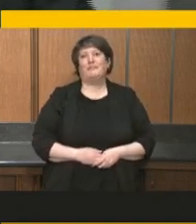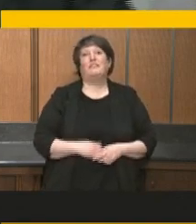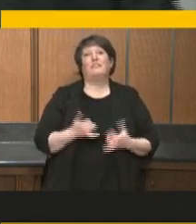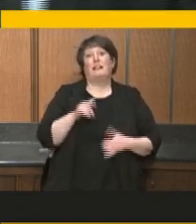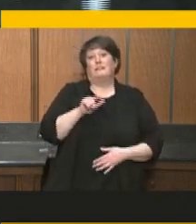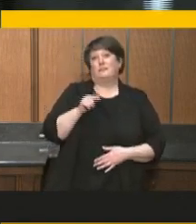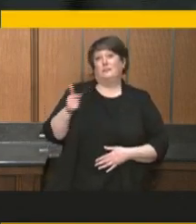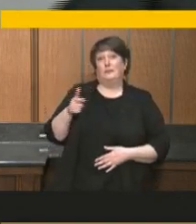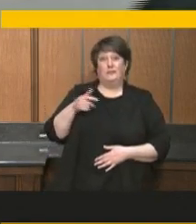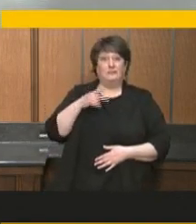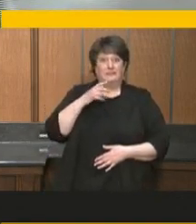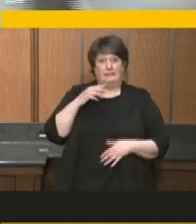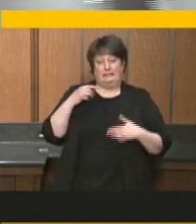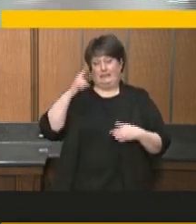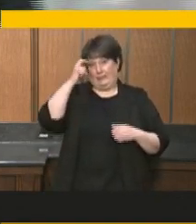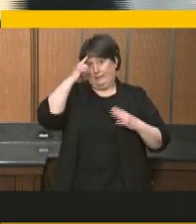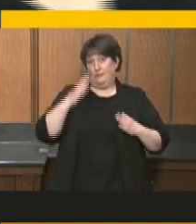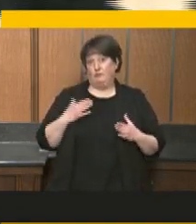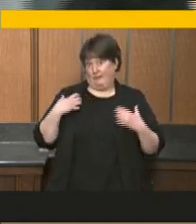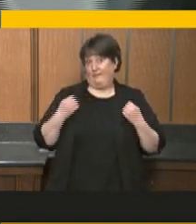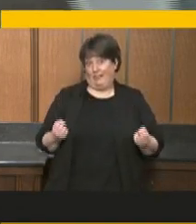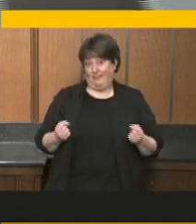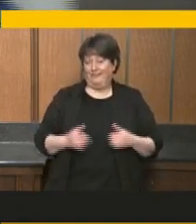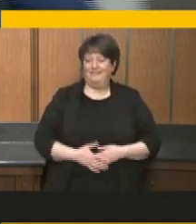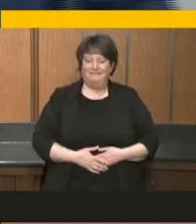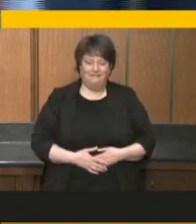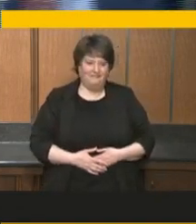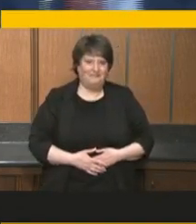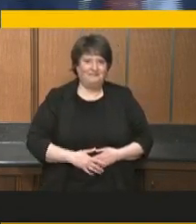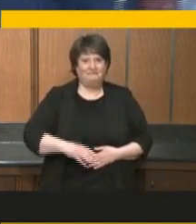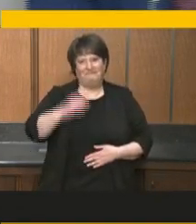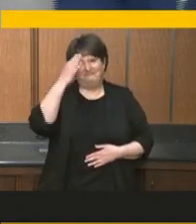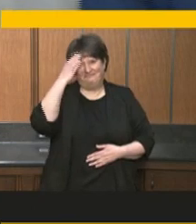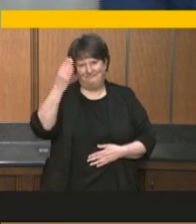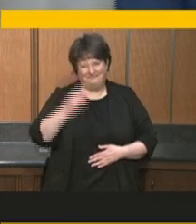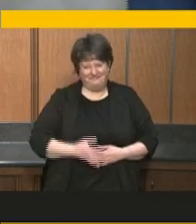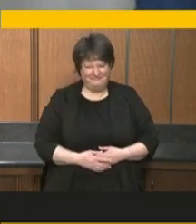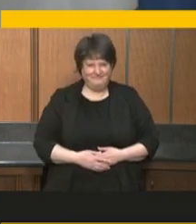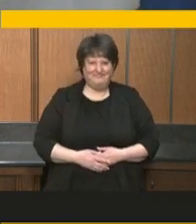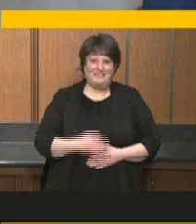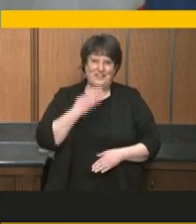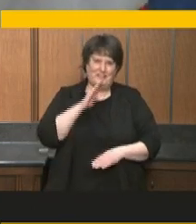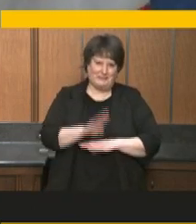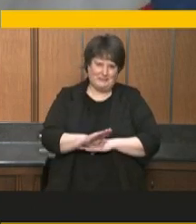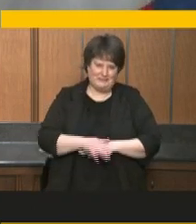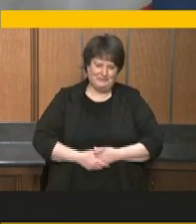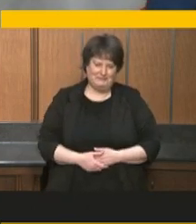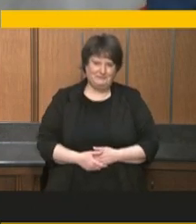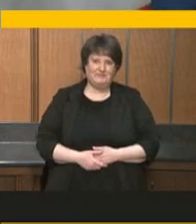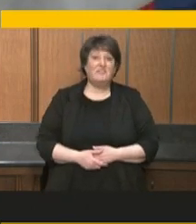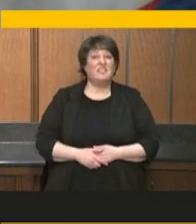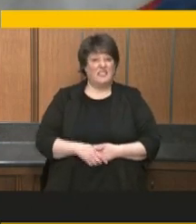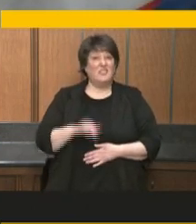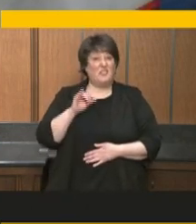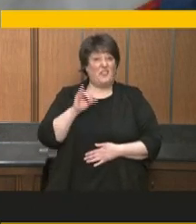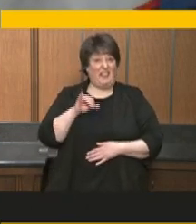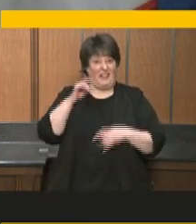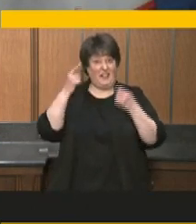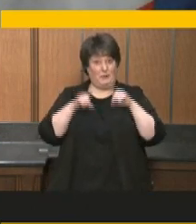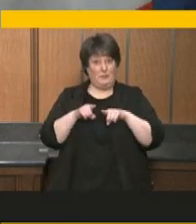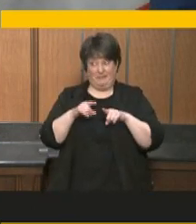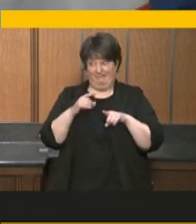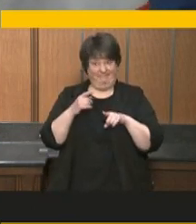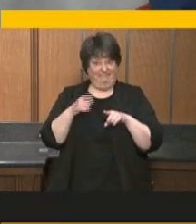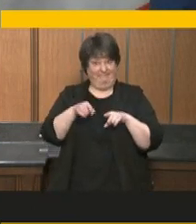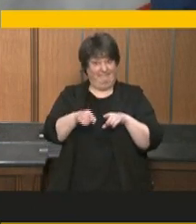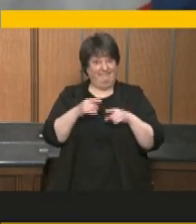Patty, please. Hello, everyone. Bonjour à tous. Good afternoon, everyone. The package and the agreement with our American neighbor announced earlier